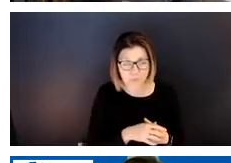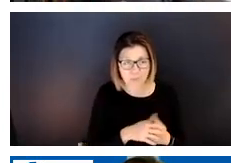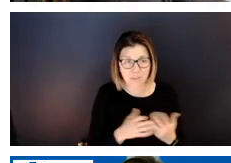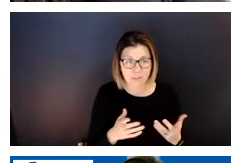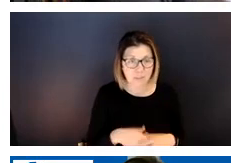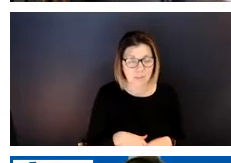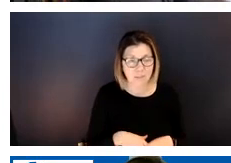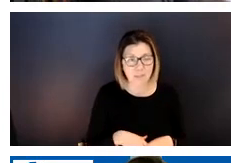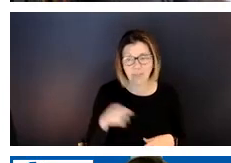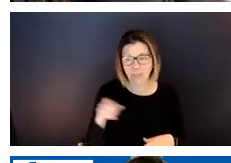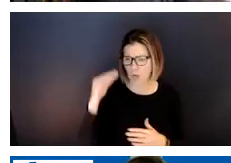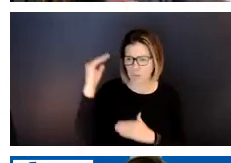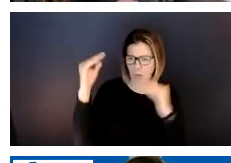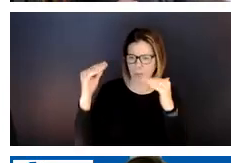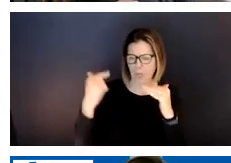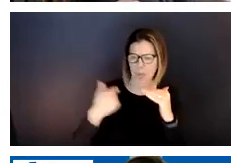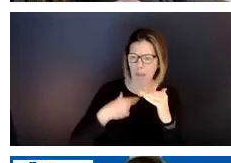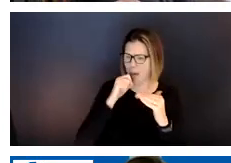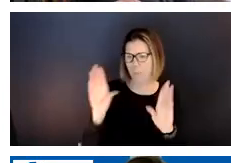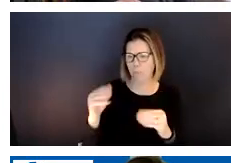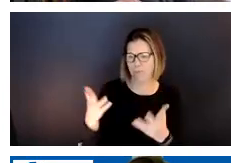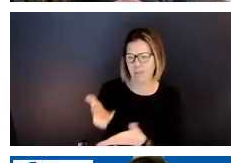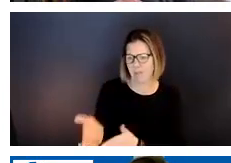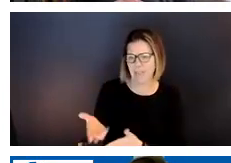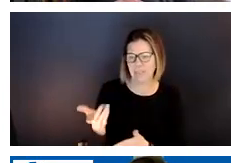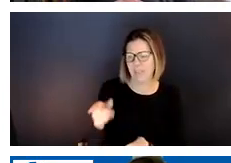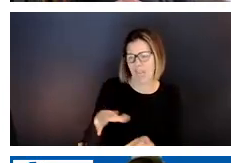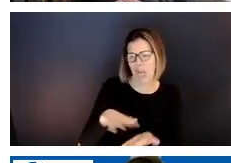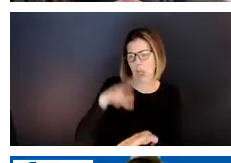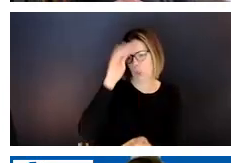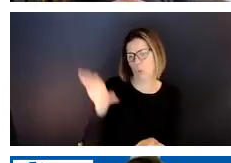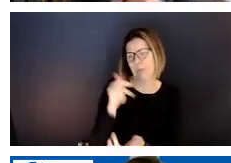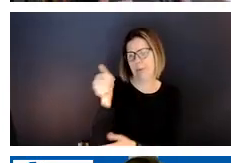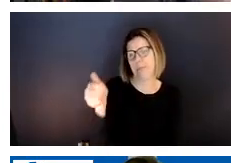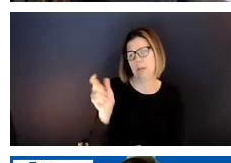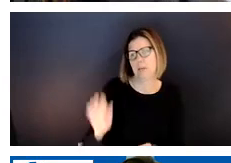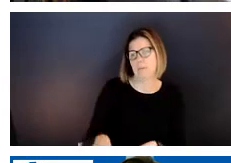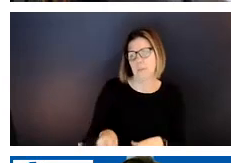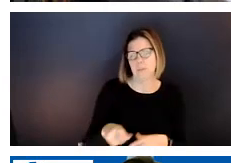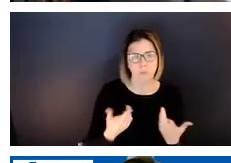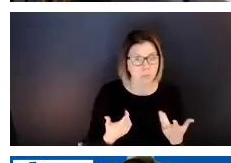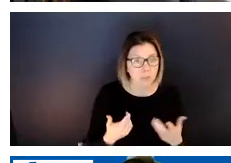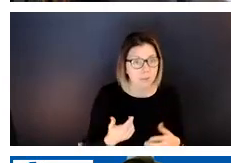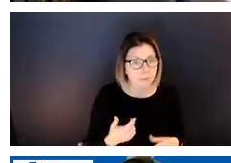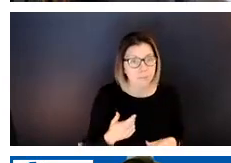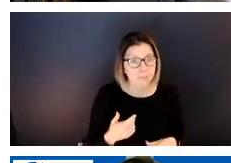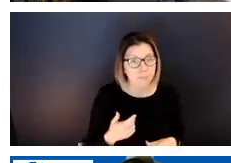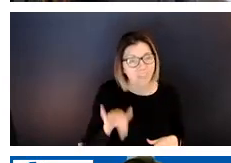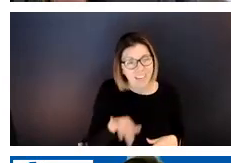that they're an adult, I shouldn't provide this. They should learn to do without. And those are